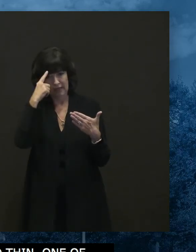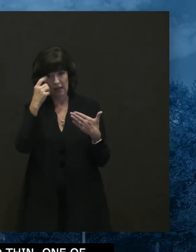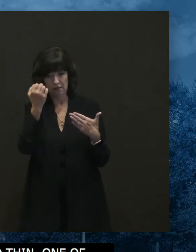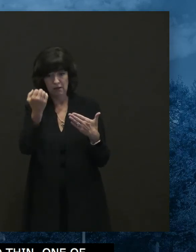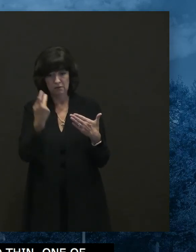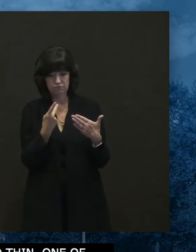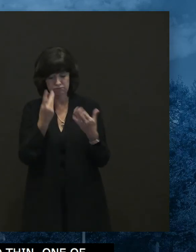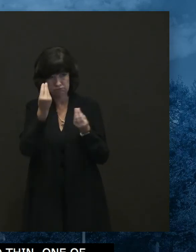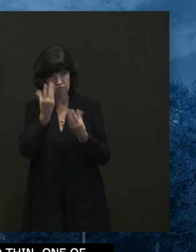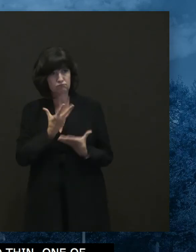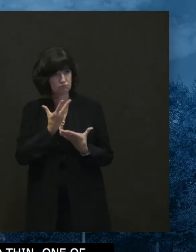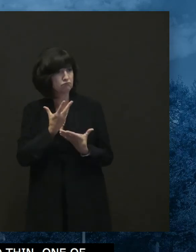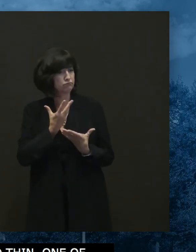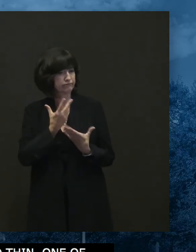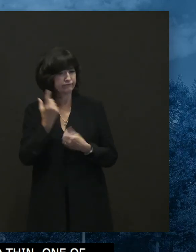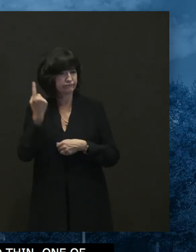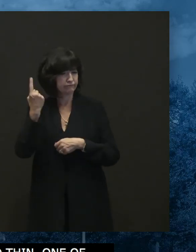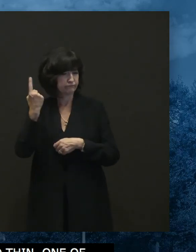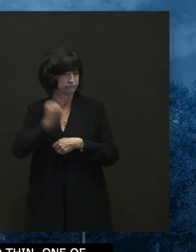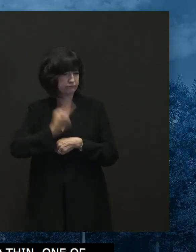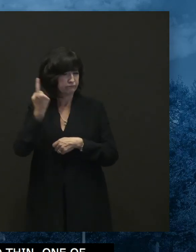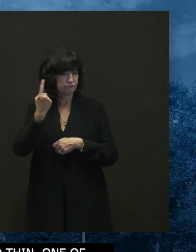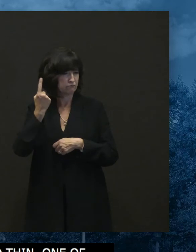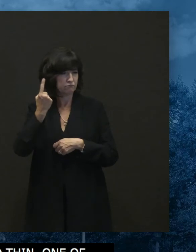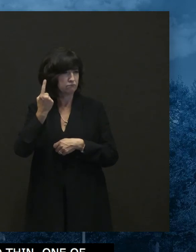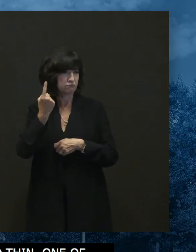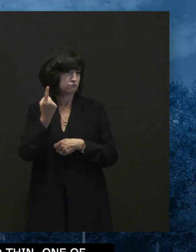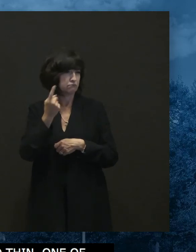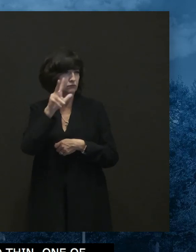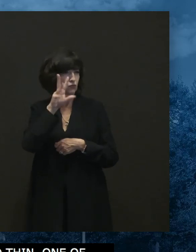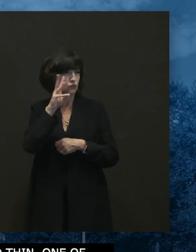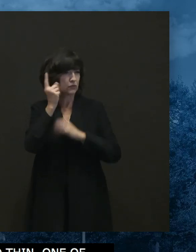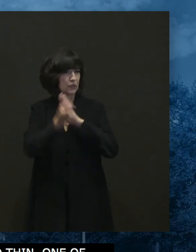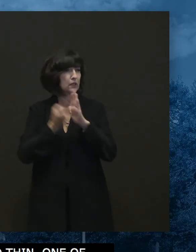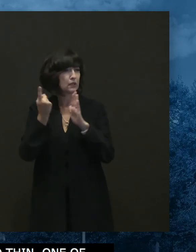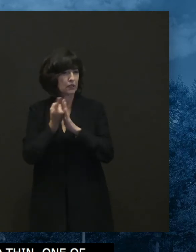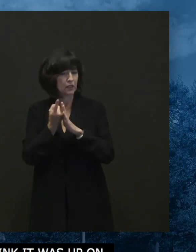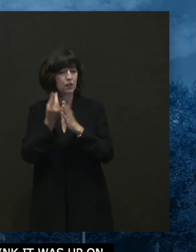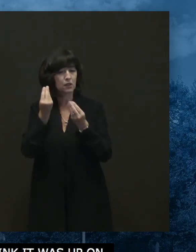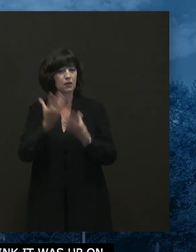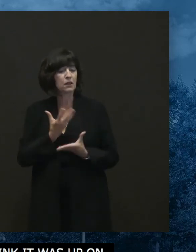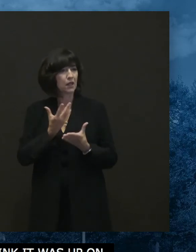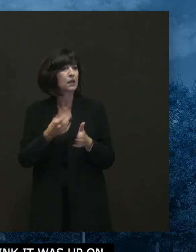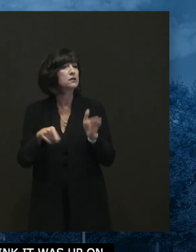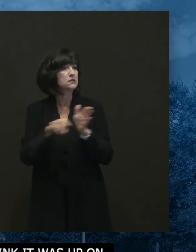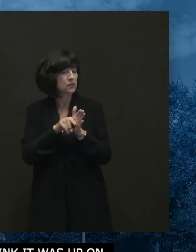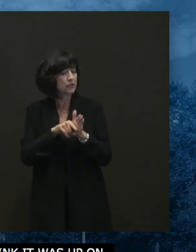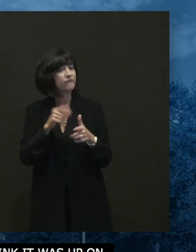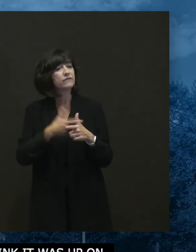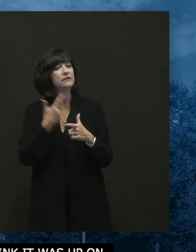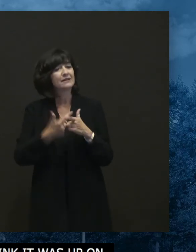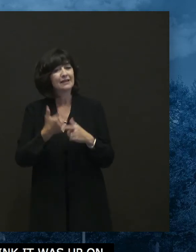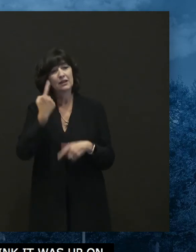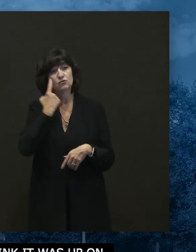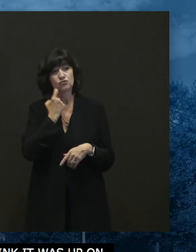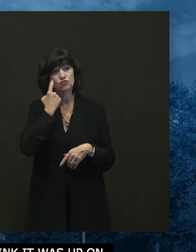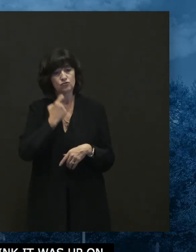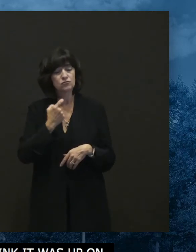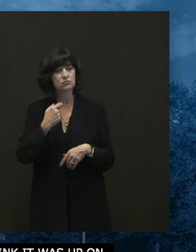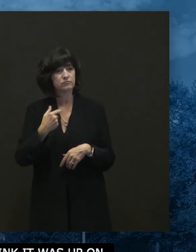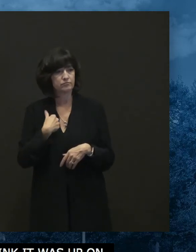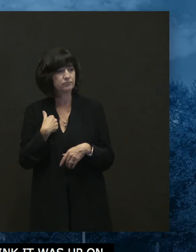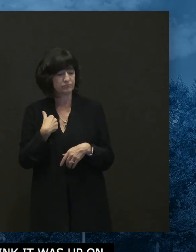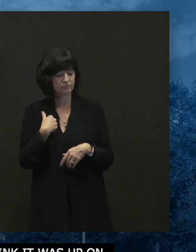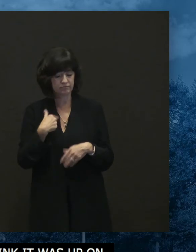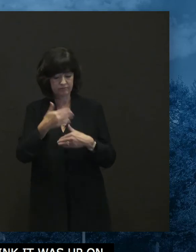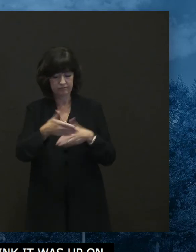half, negative. And then I actually just applied for one of those take it home, do it at home tests, the Vault, what they call Vault?